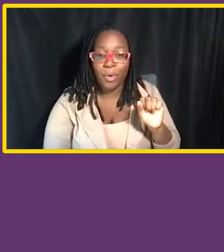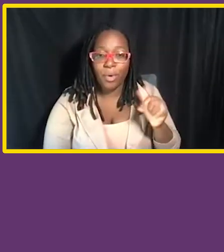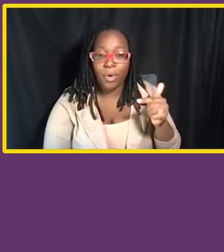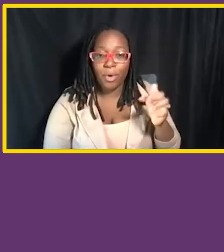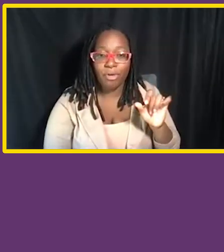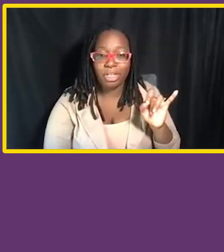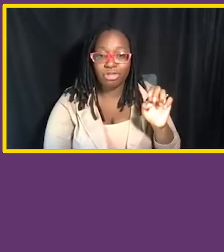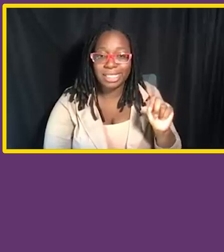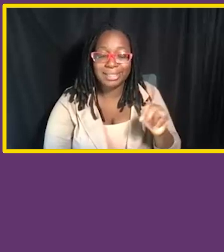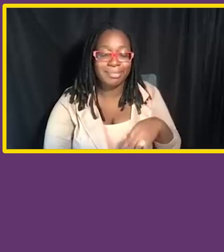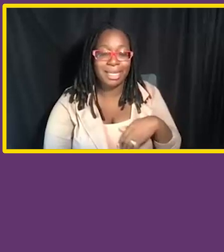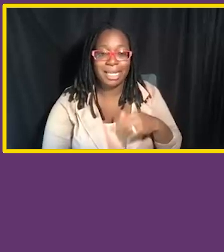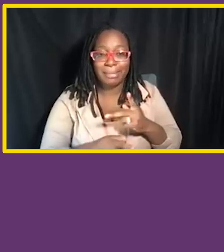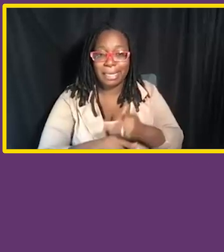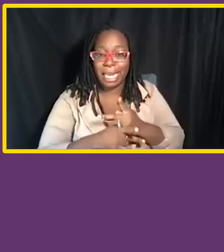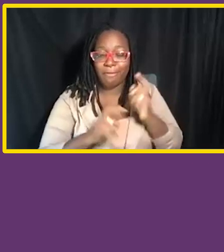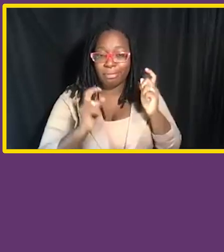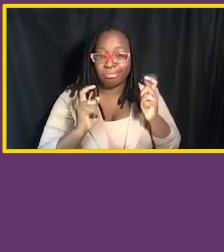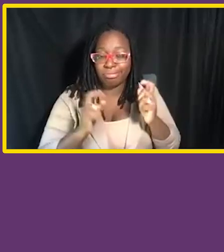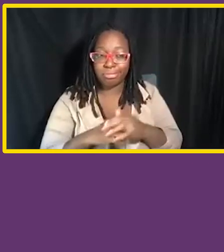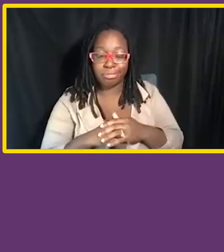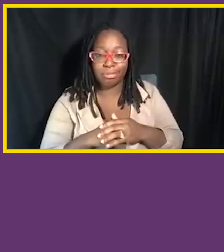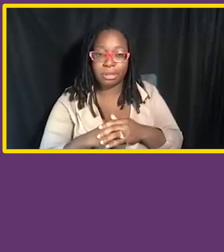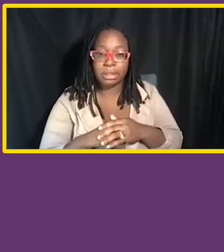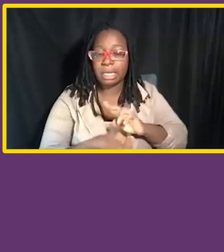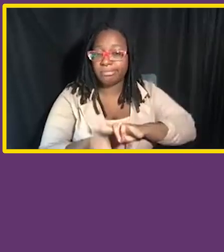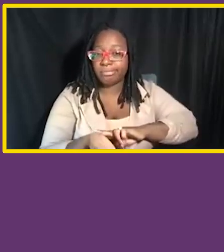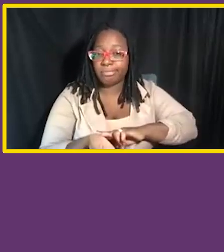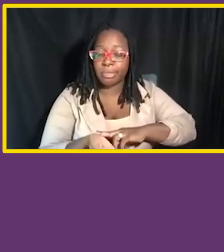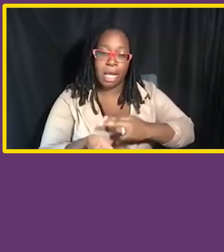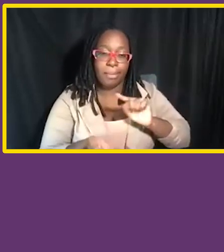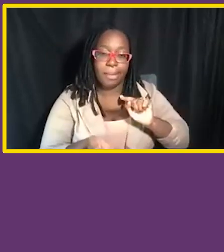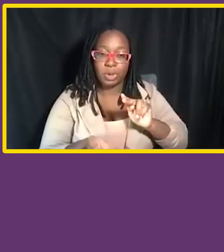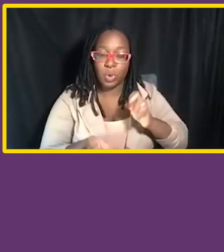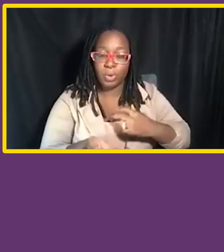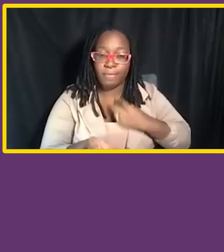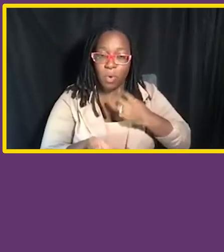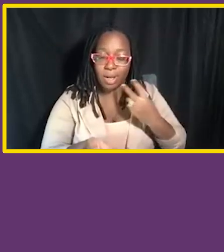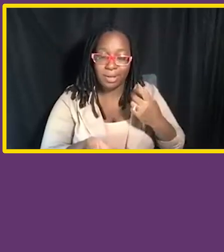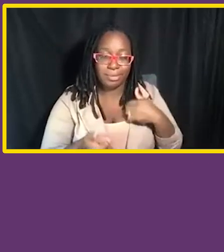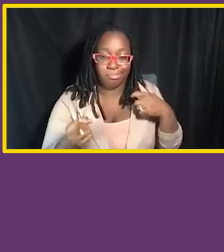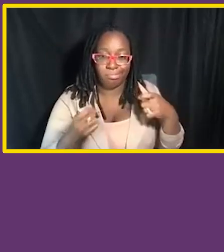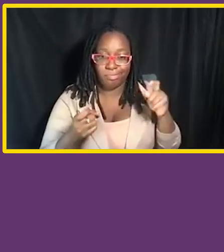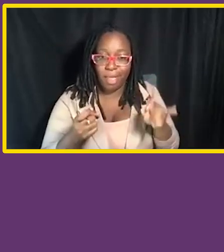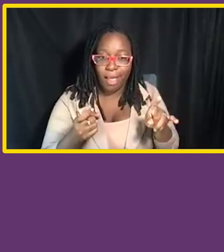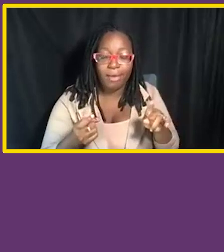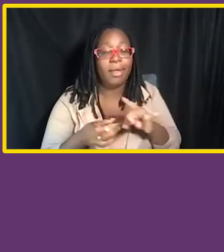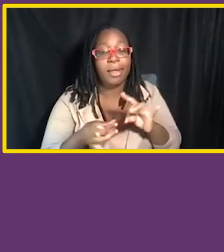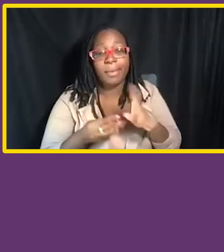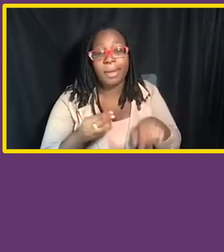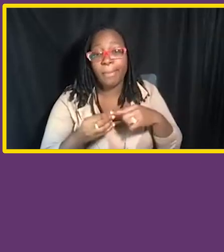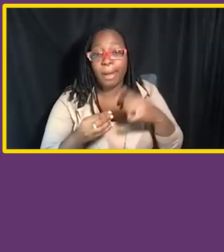facial features, listen to your voice tone and being judged for that, having to deal with comments about hair or having your hair